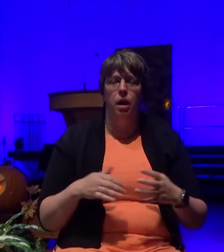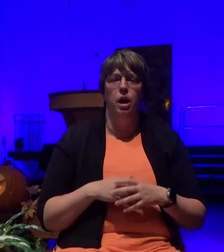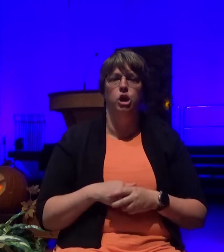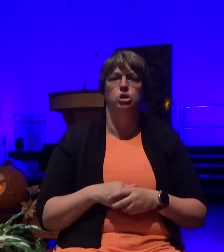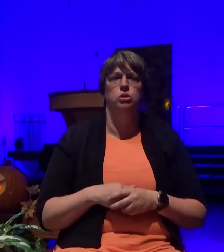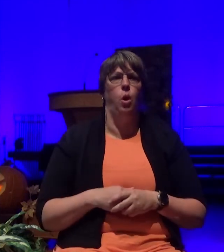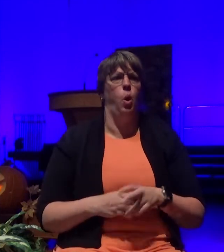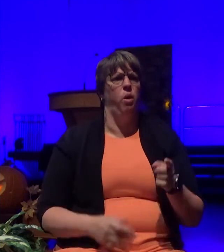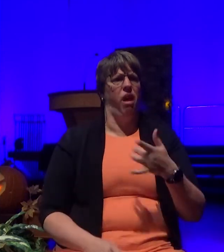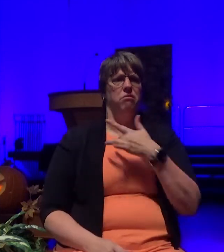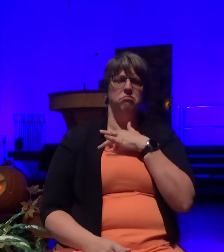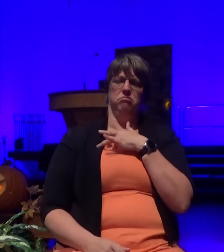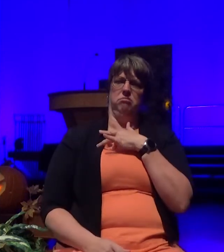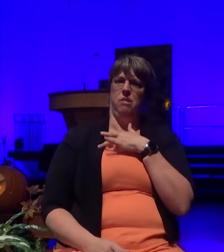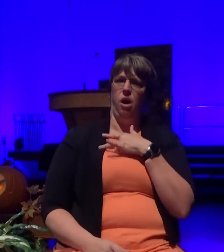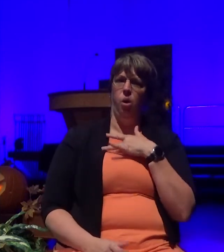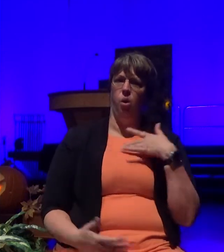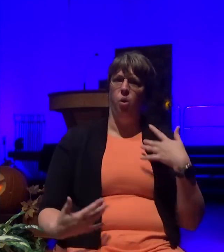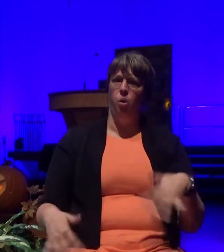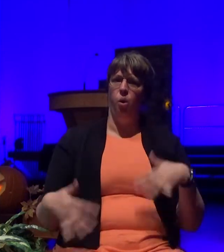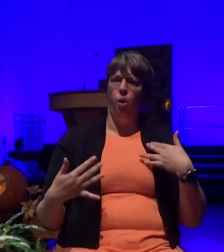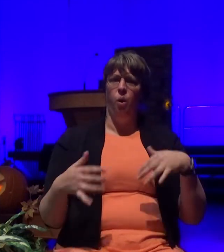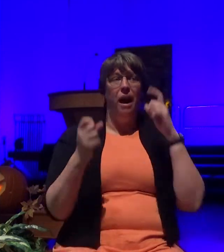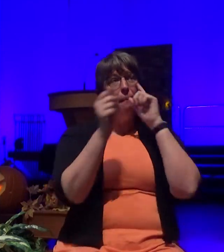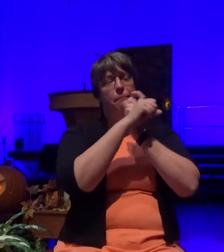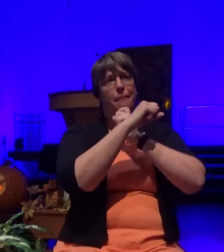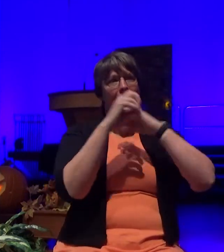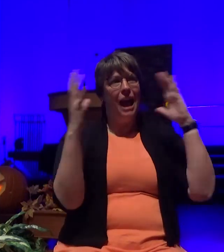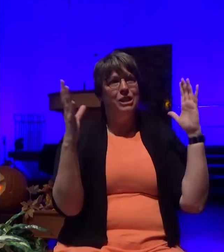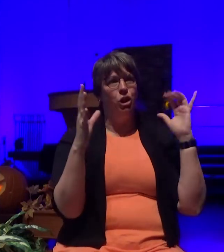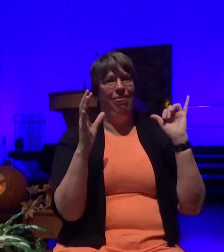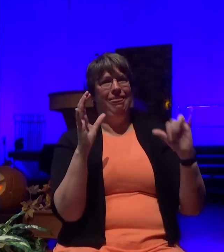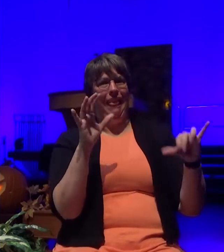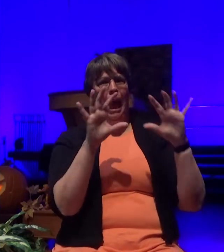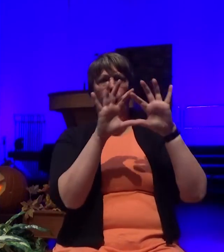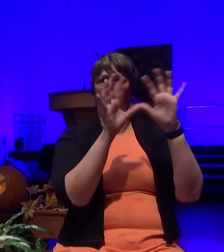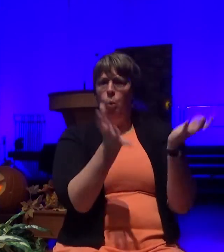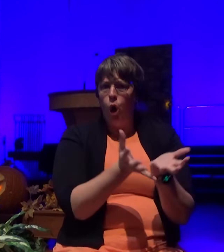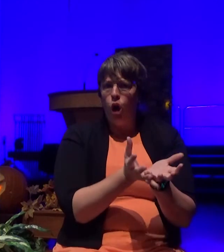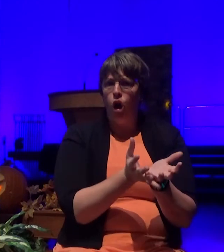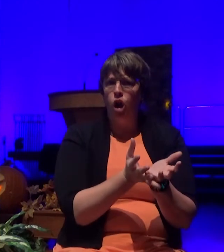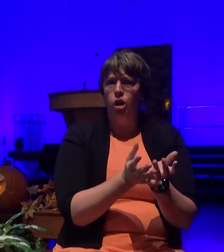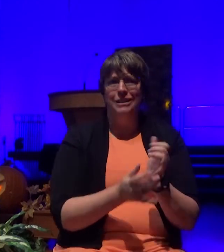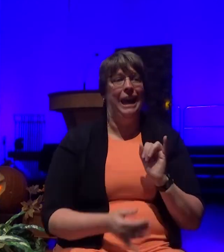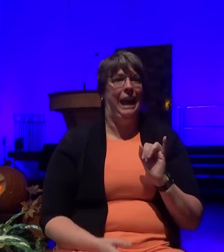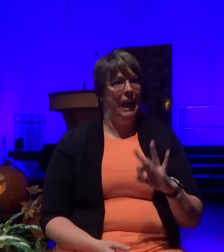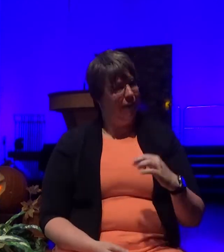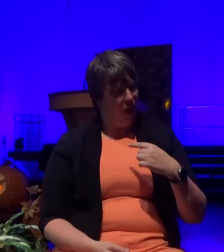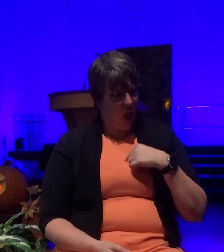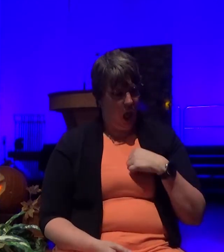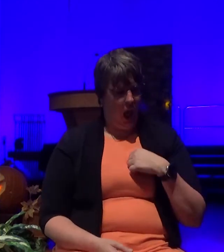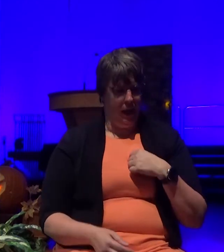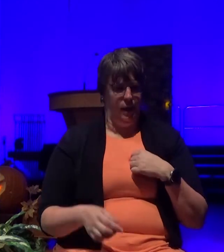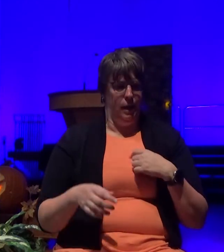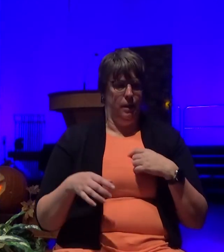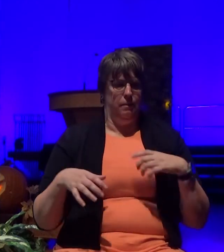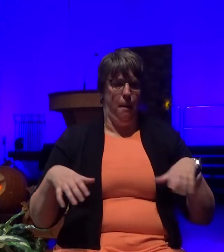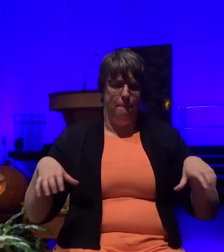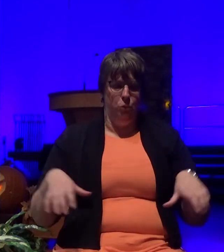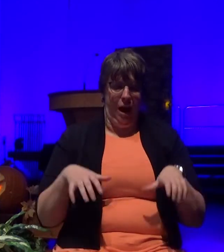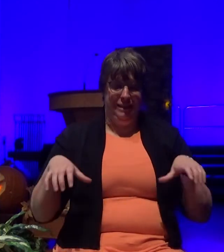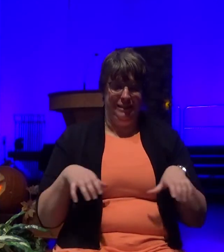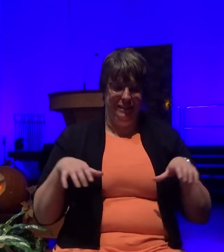to imagine living in that world. And in a way, if I'm practicing oneness, all that I